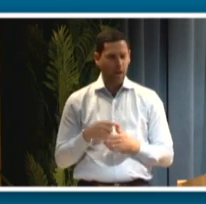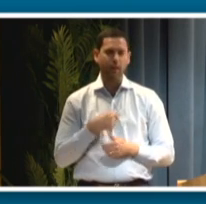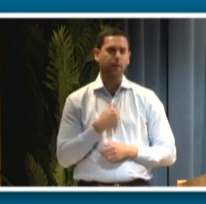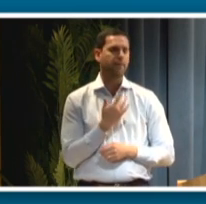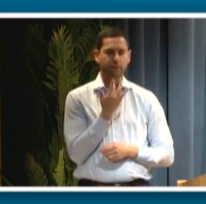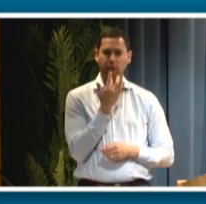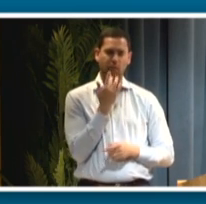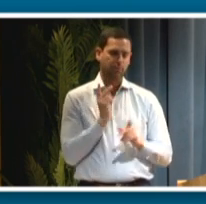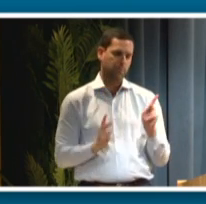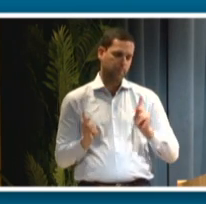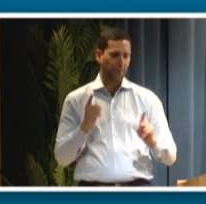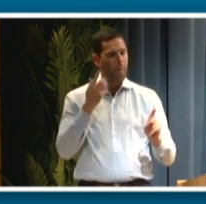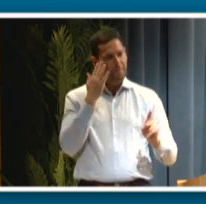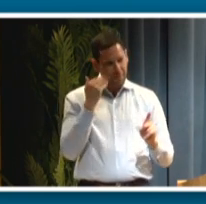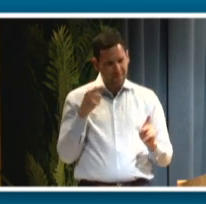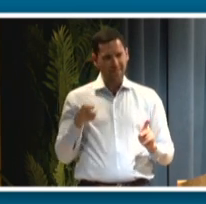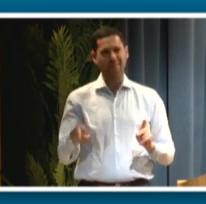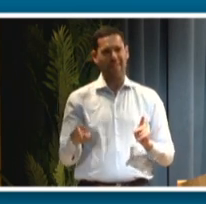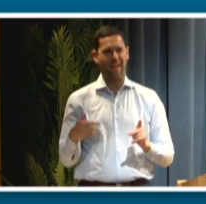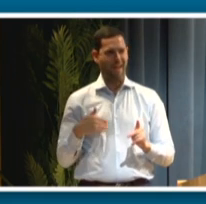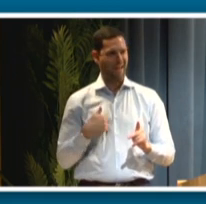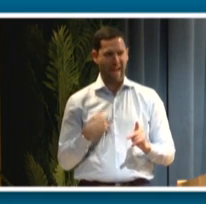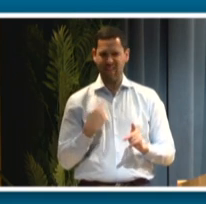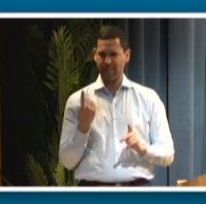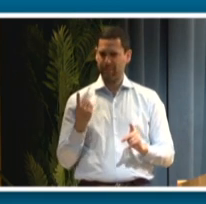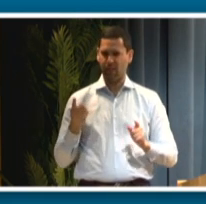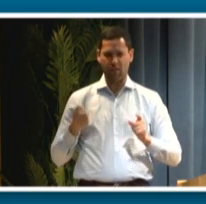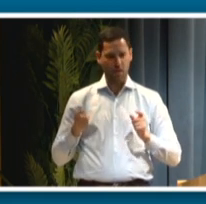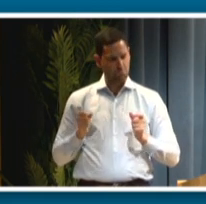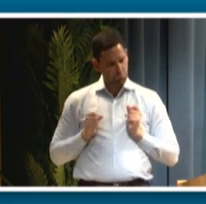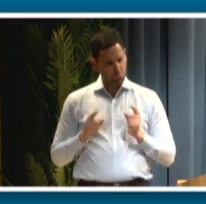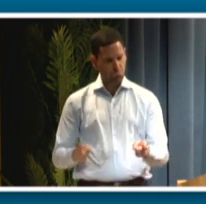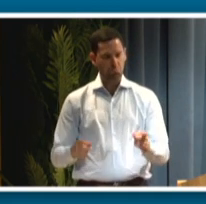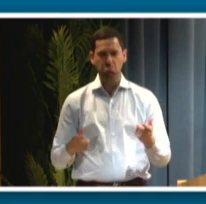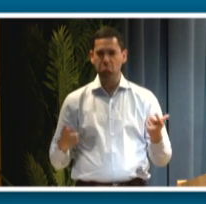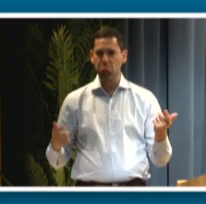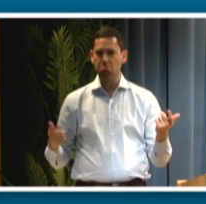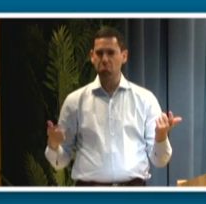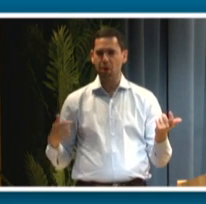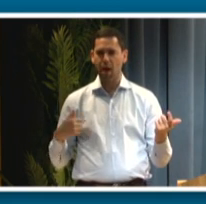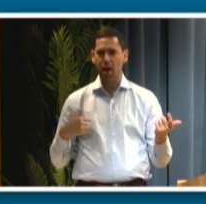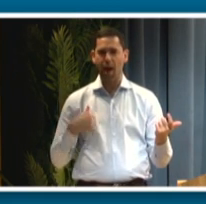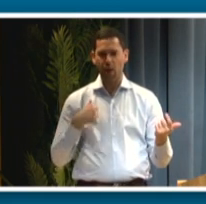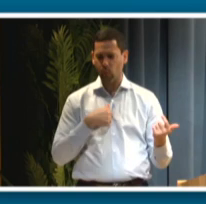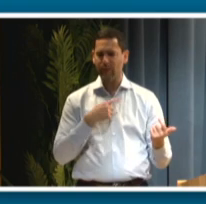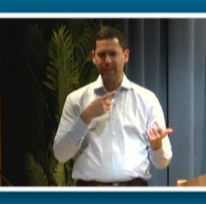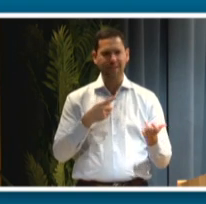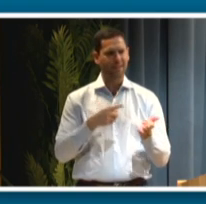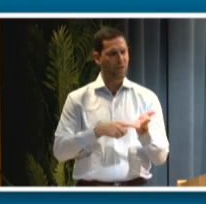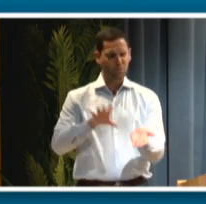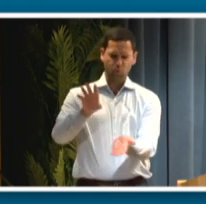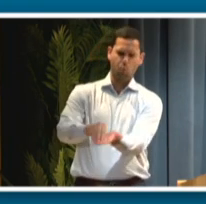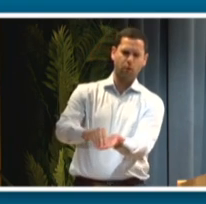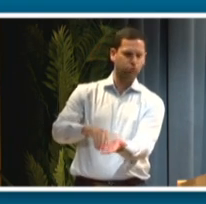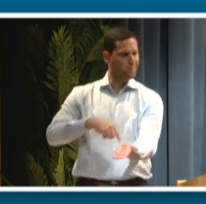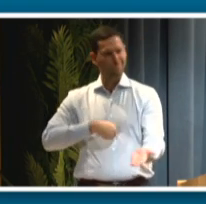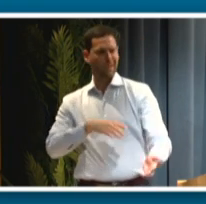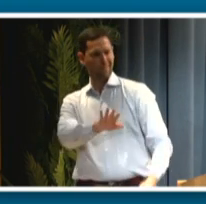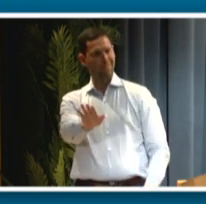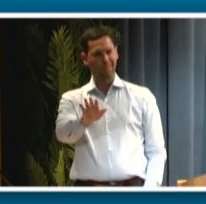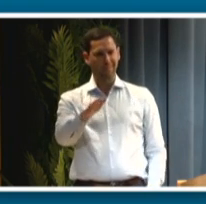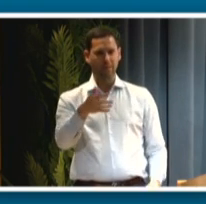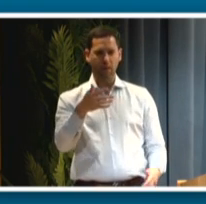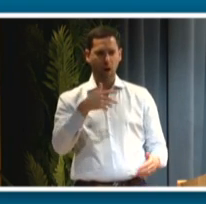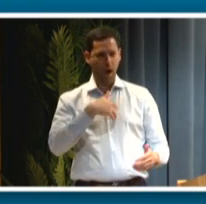because they possess something that we muzzle. Because they're being what we call disruptive. Mm-hmm. But boy, I wouldn't want to live in a world where young people